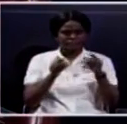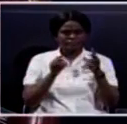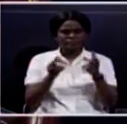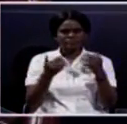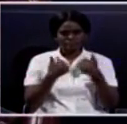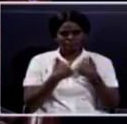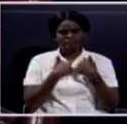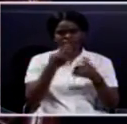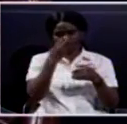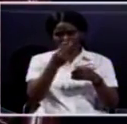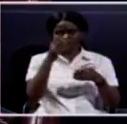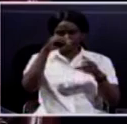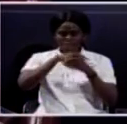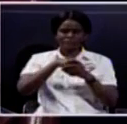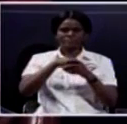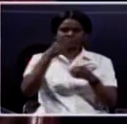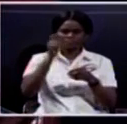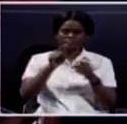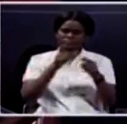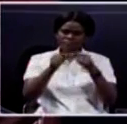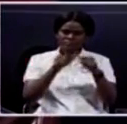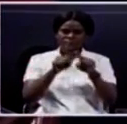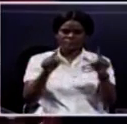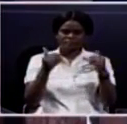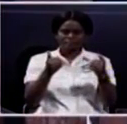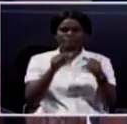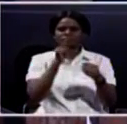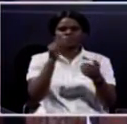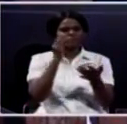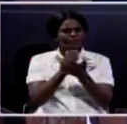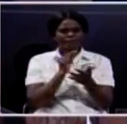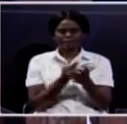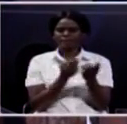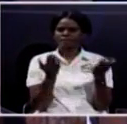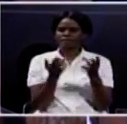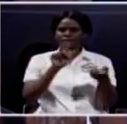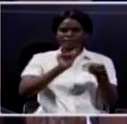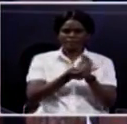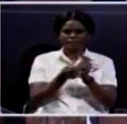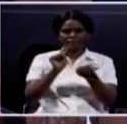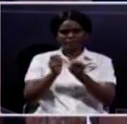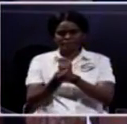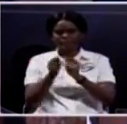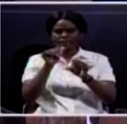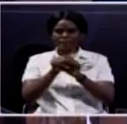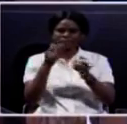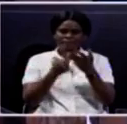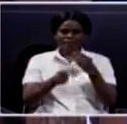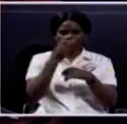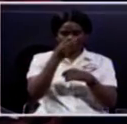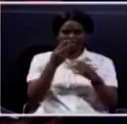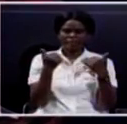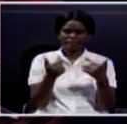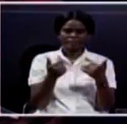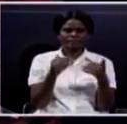practice comes in, we must go with it. But that does not stop us from changing in case we see the compelling